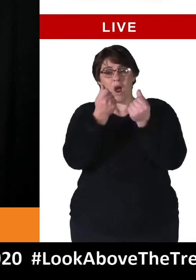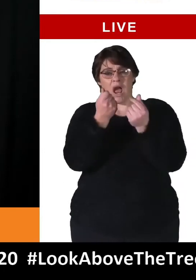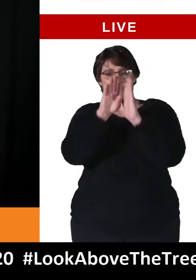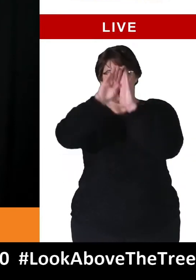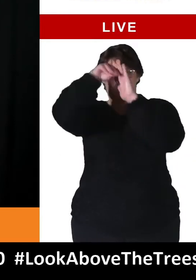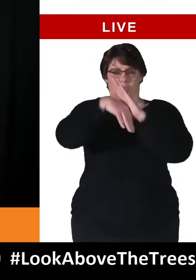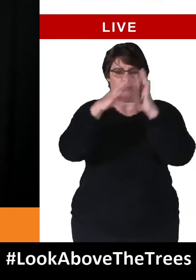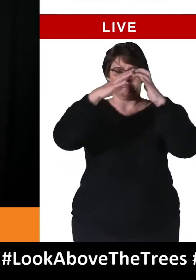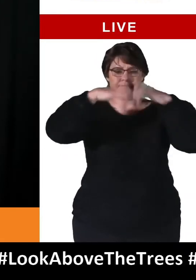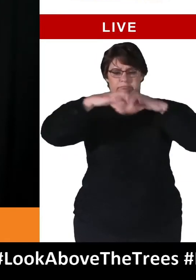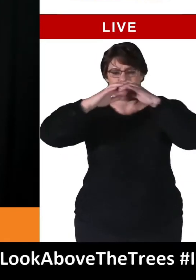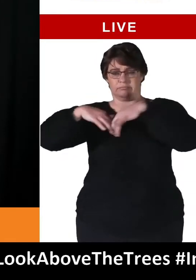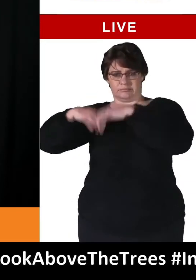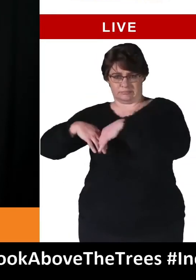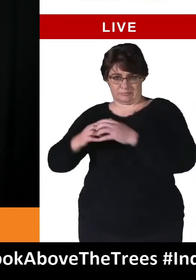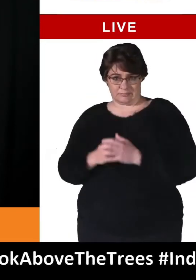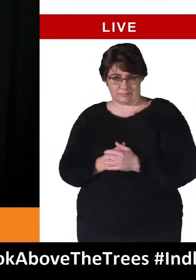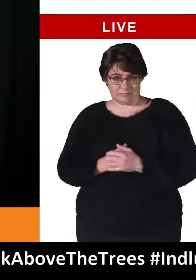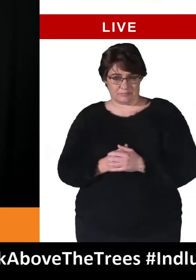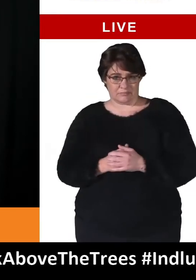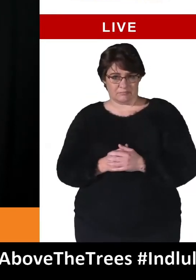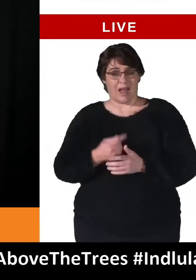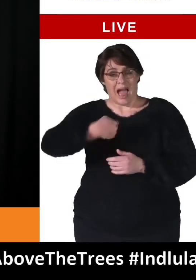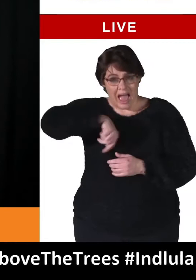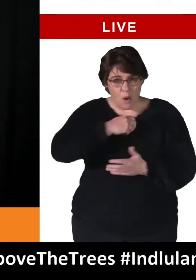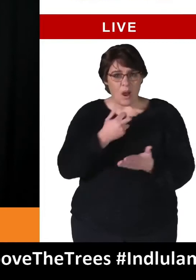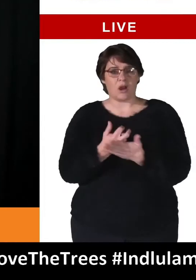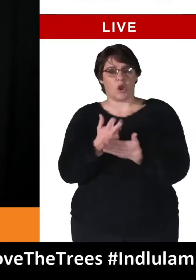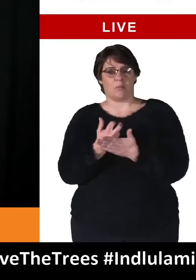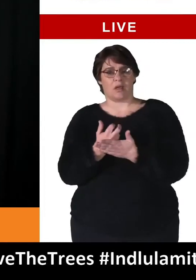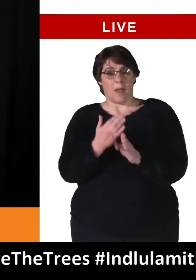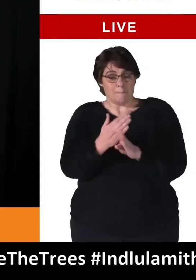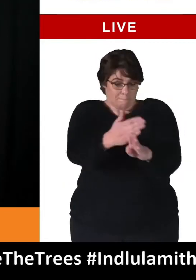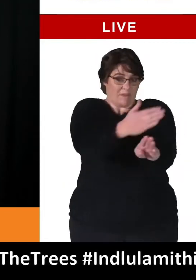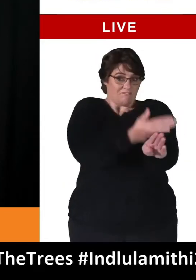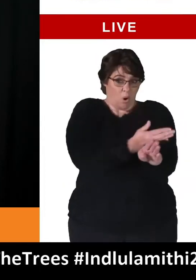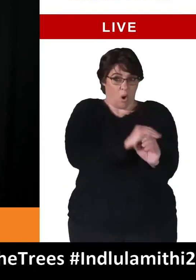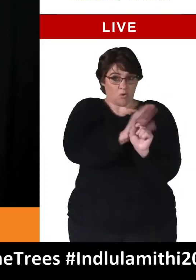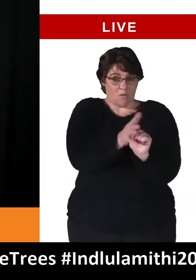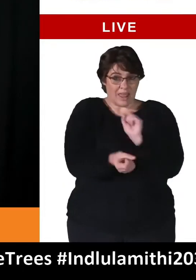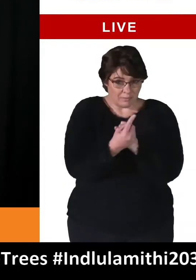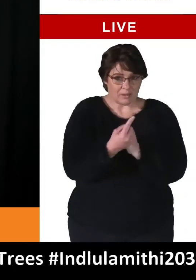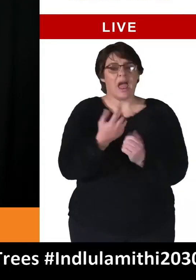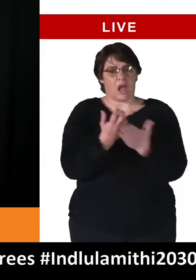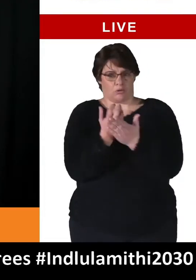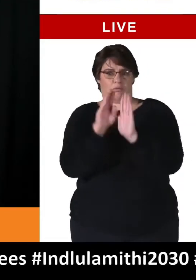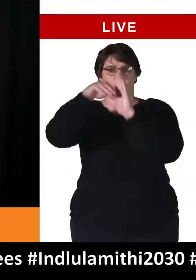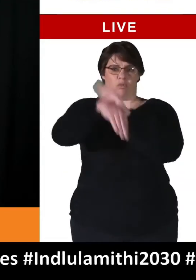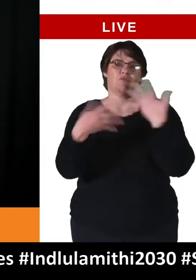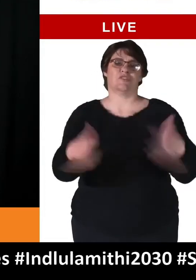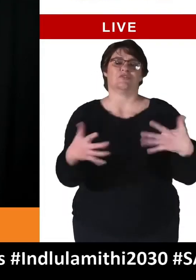prices. So we are in it. Our economy was on its knees long before COVID-19